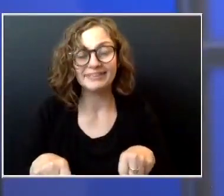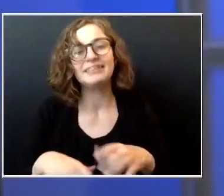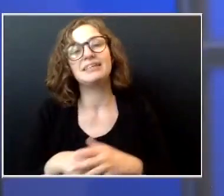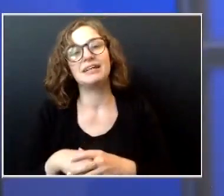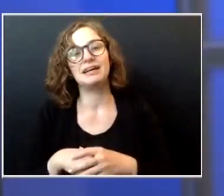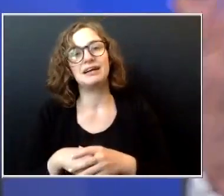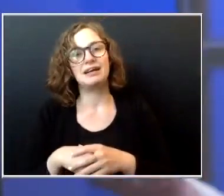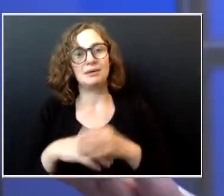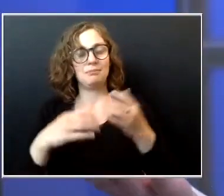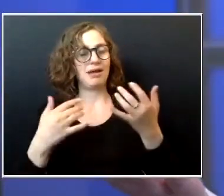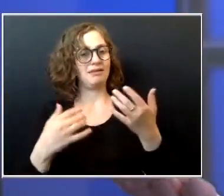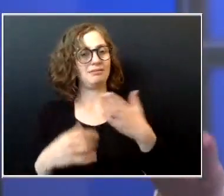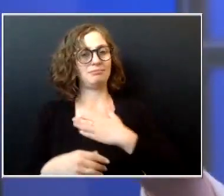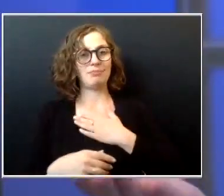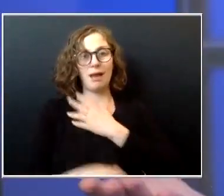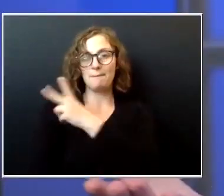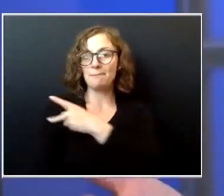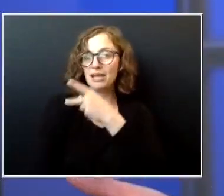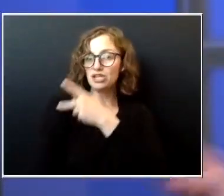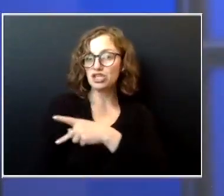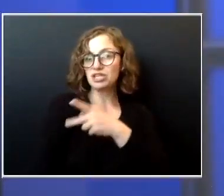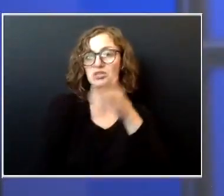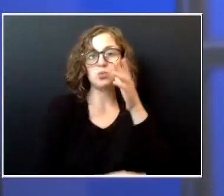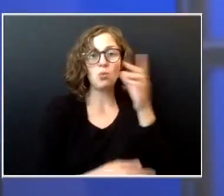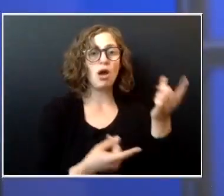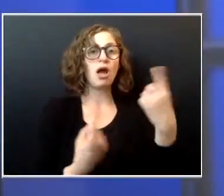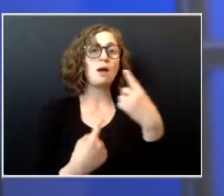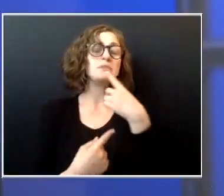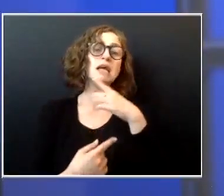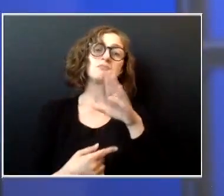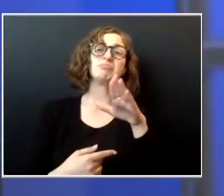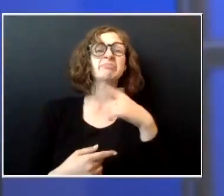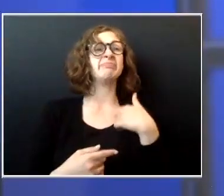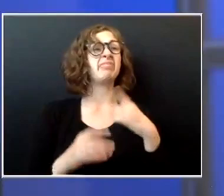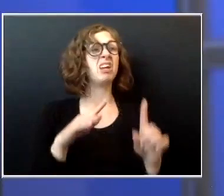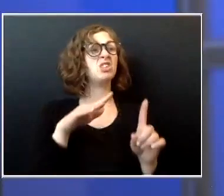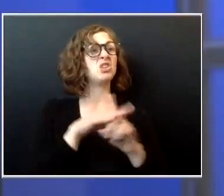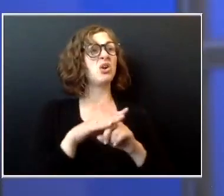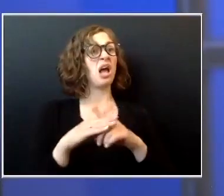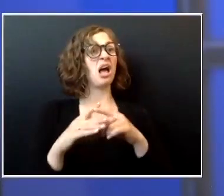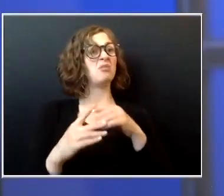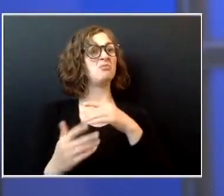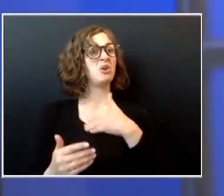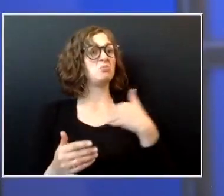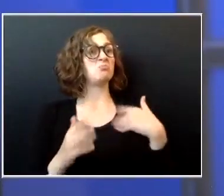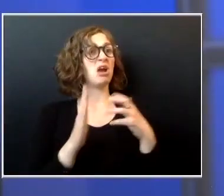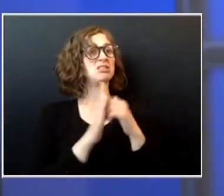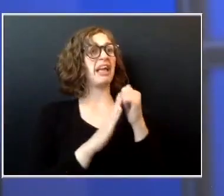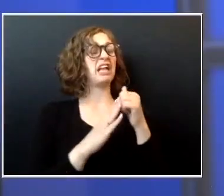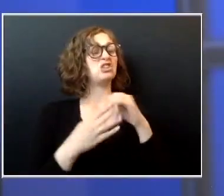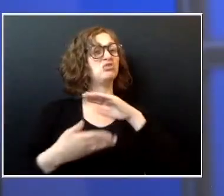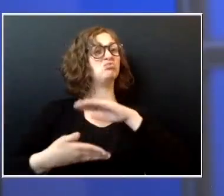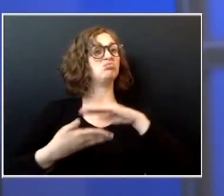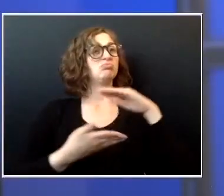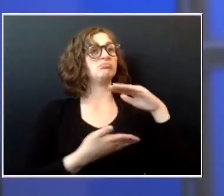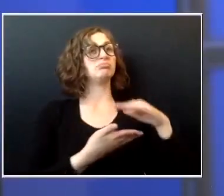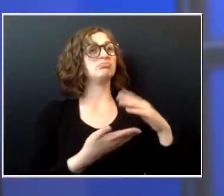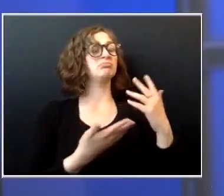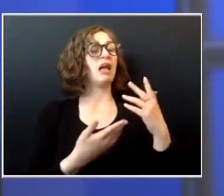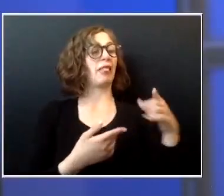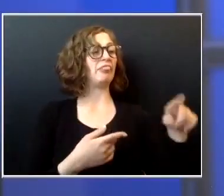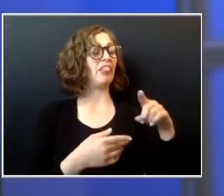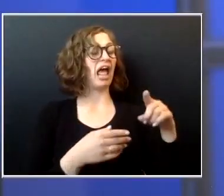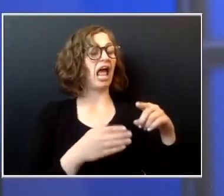come to KU saying that I showed up for a breast cancer screening test and this was, they sent me away. And because I think